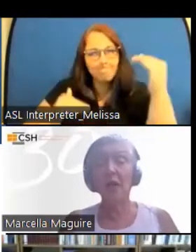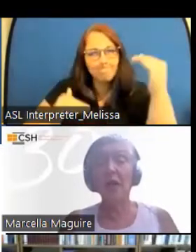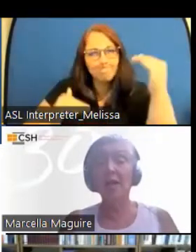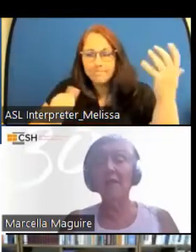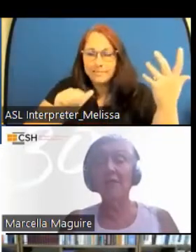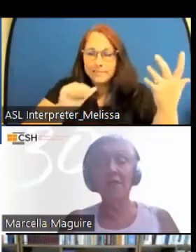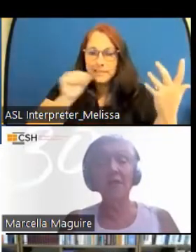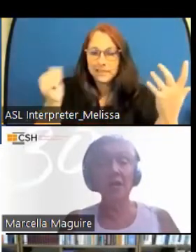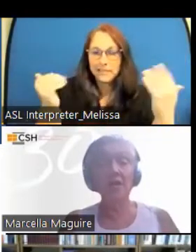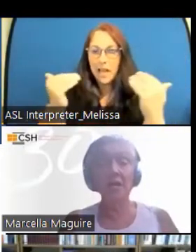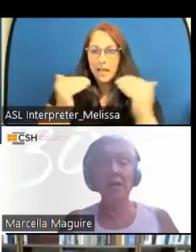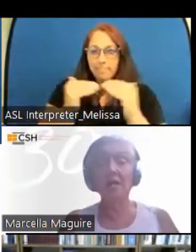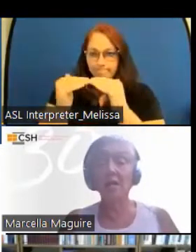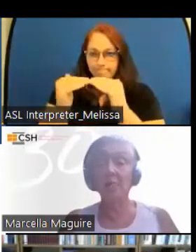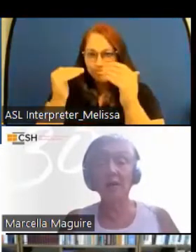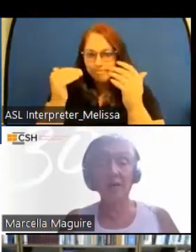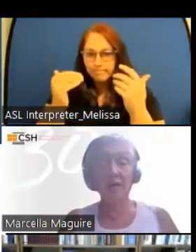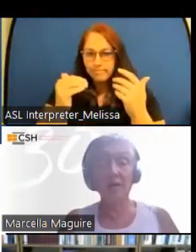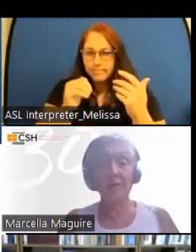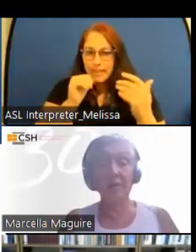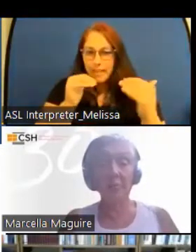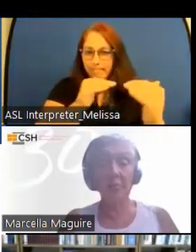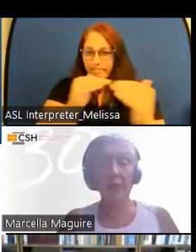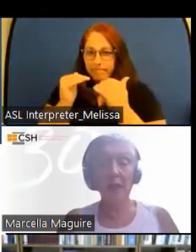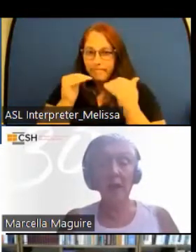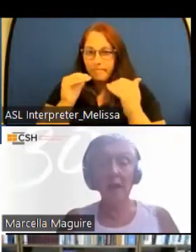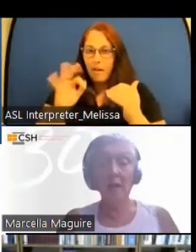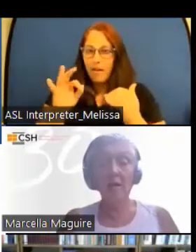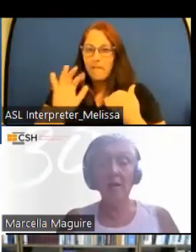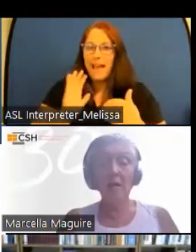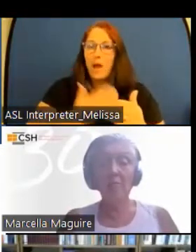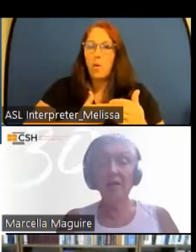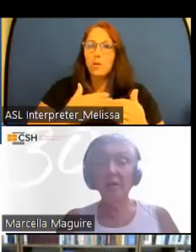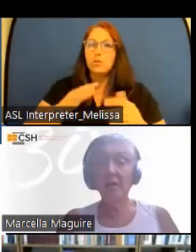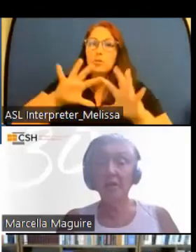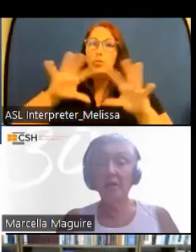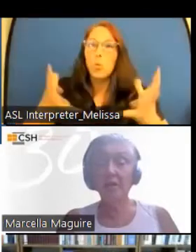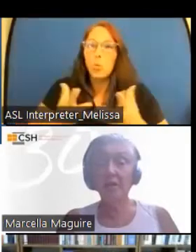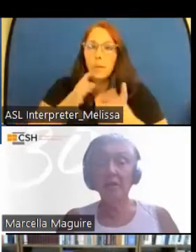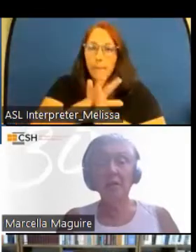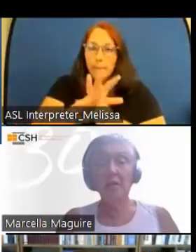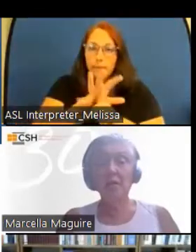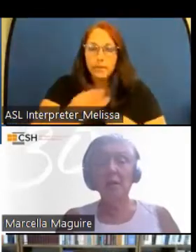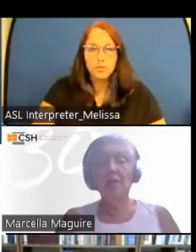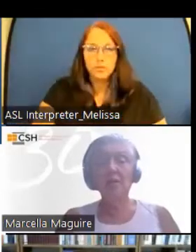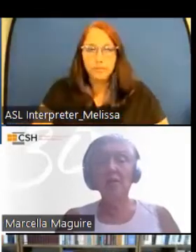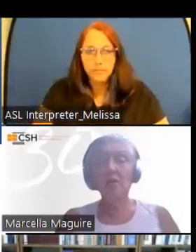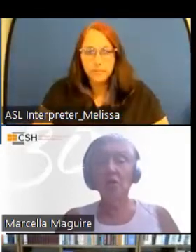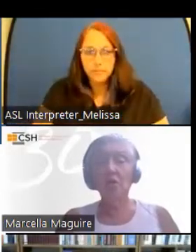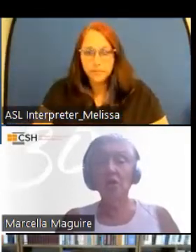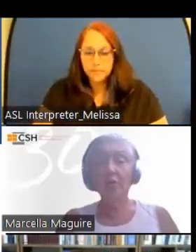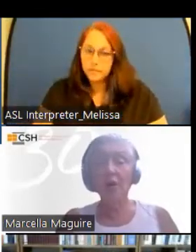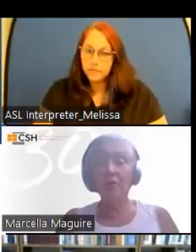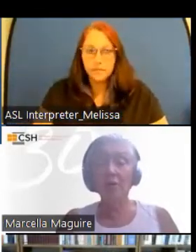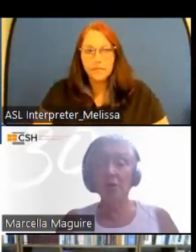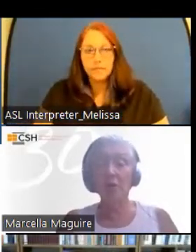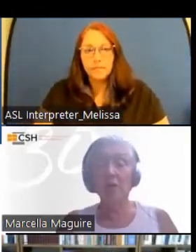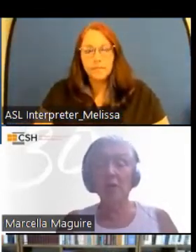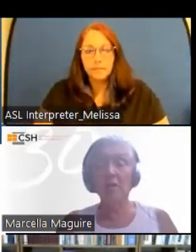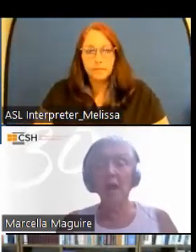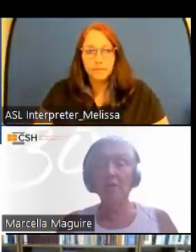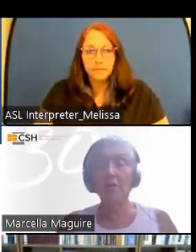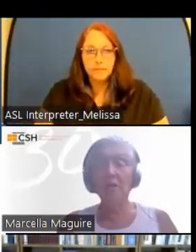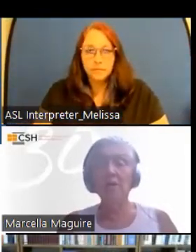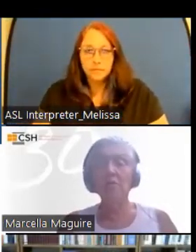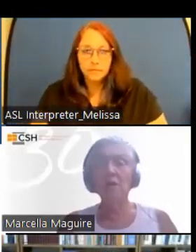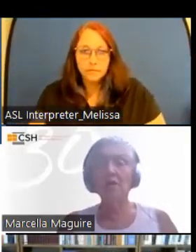homelessness and end these long-standing disparities. Next slide, please. This is a from Harbor's Joint Center